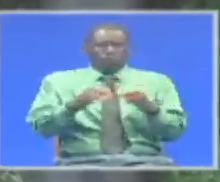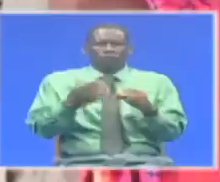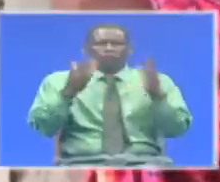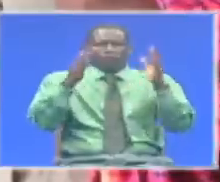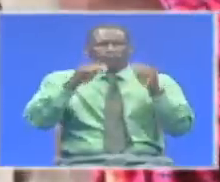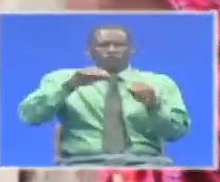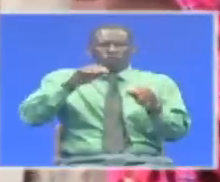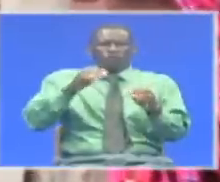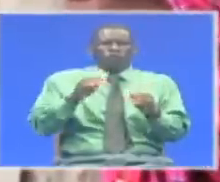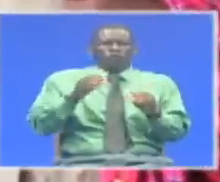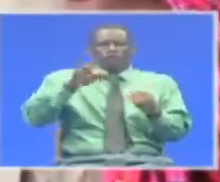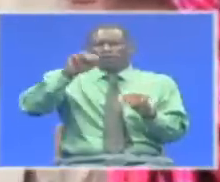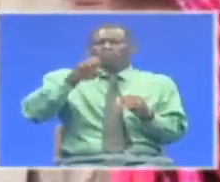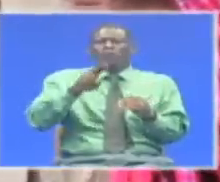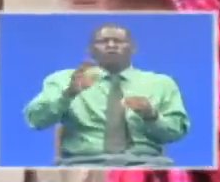Forest.